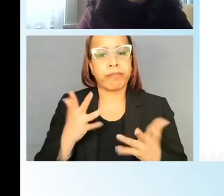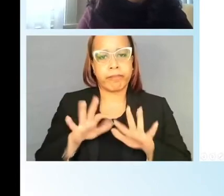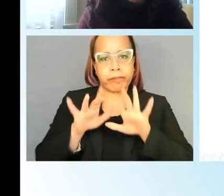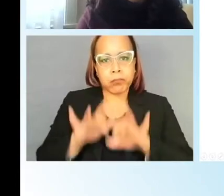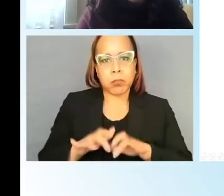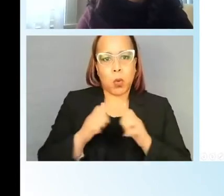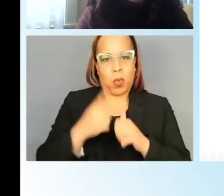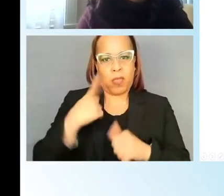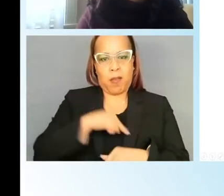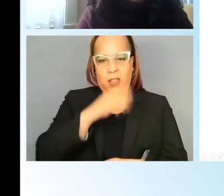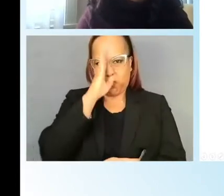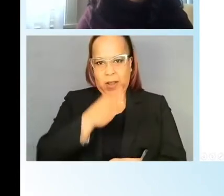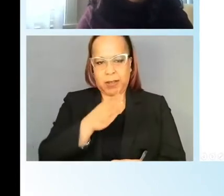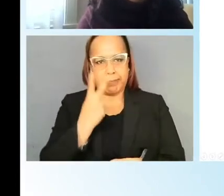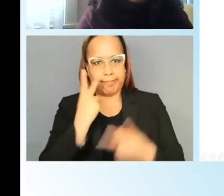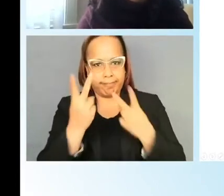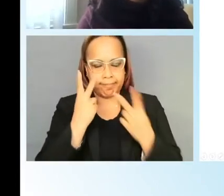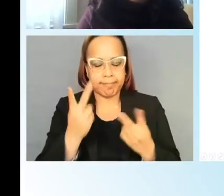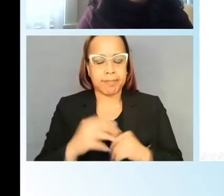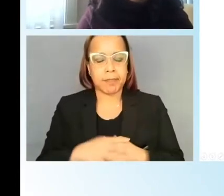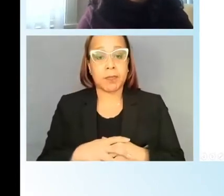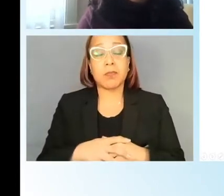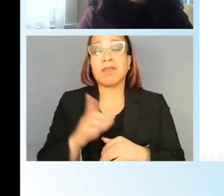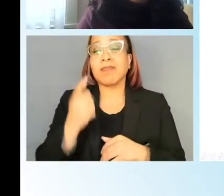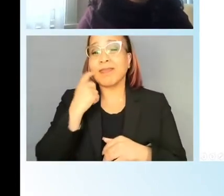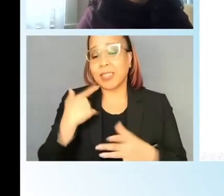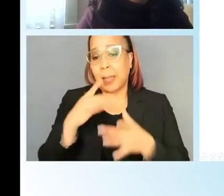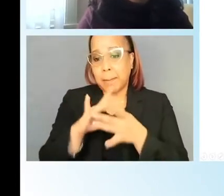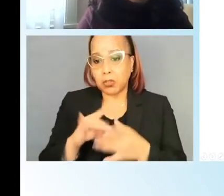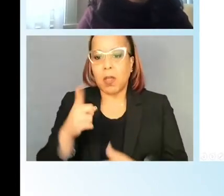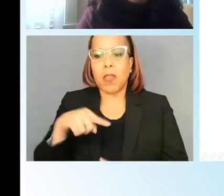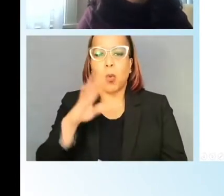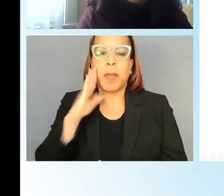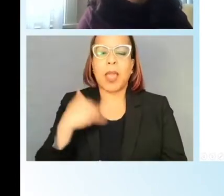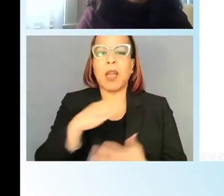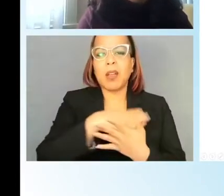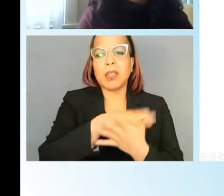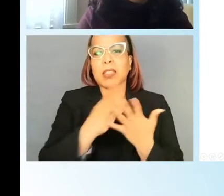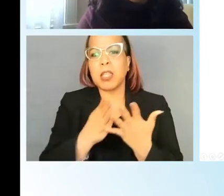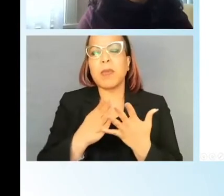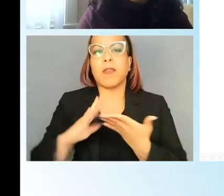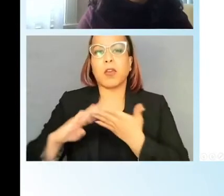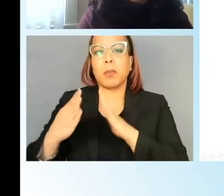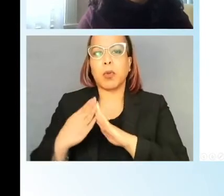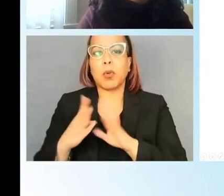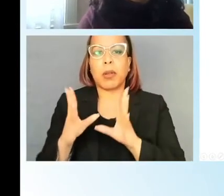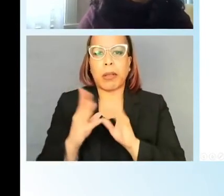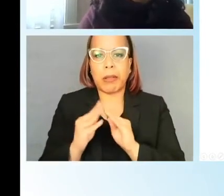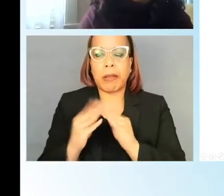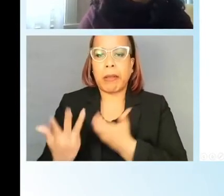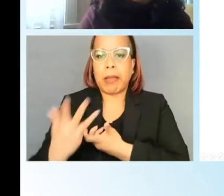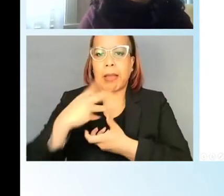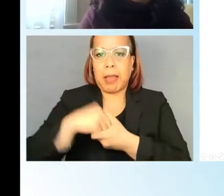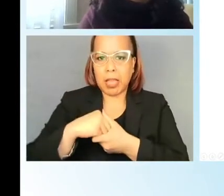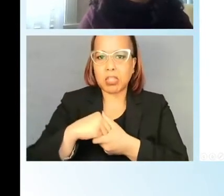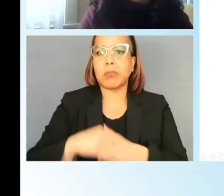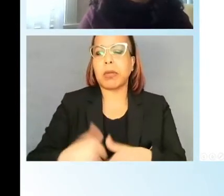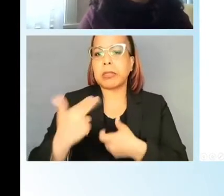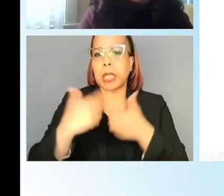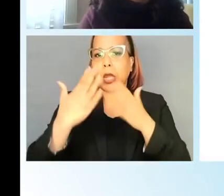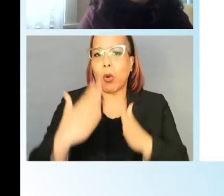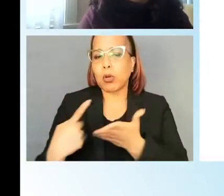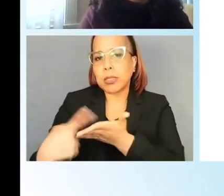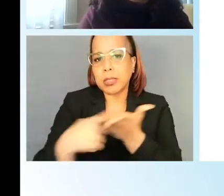directly. As I mentioned, there will be a series of community engagement, community stakeholder discussions,